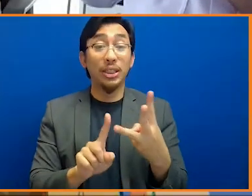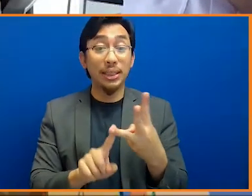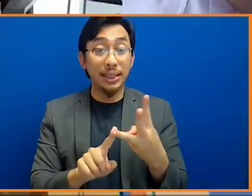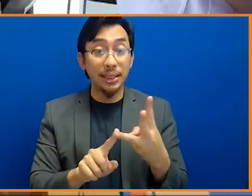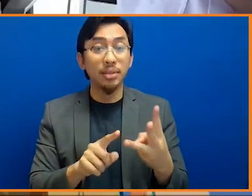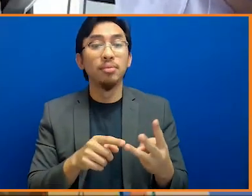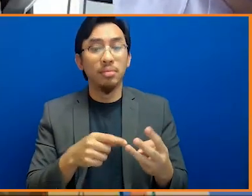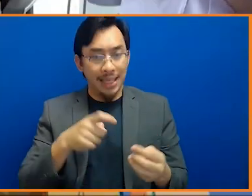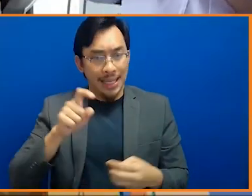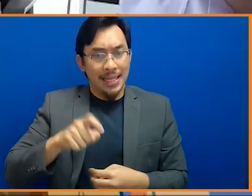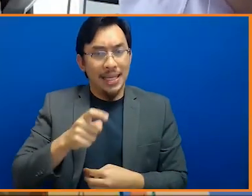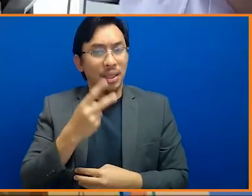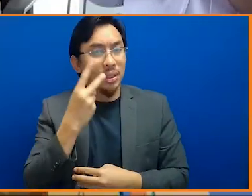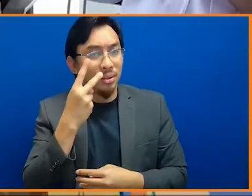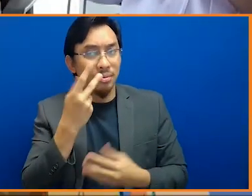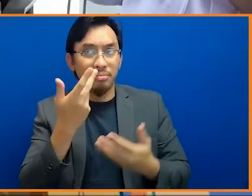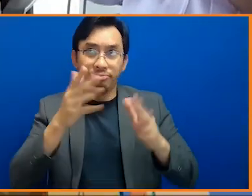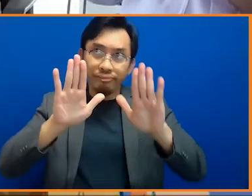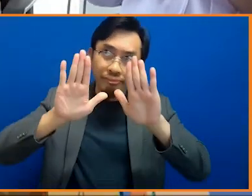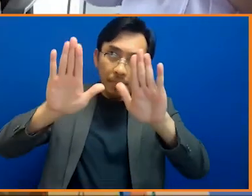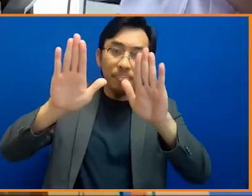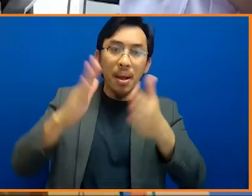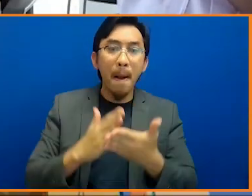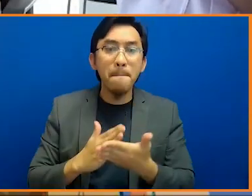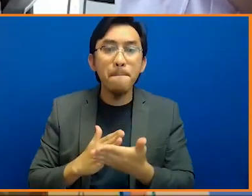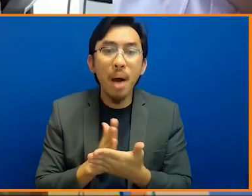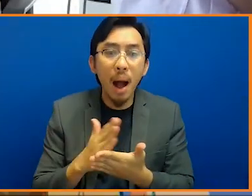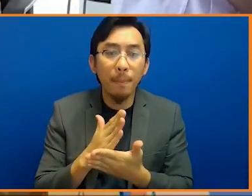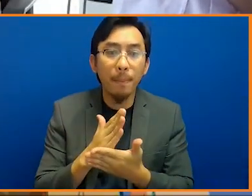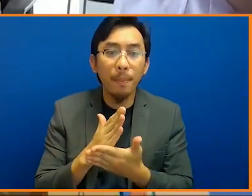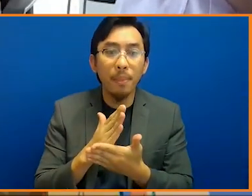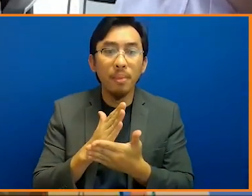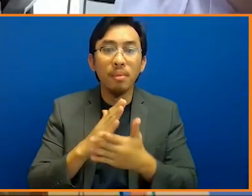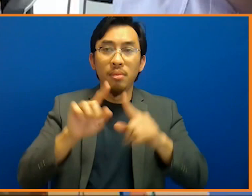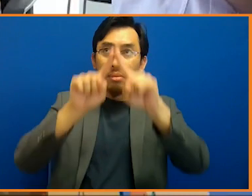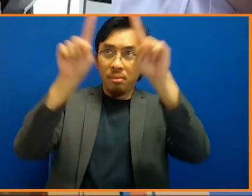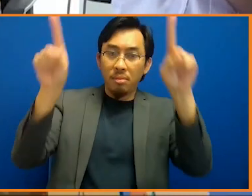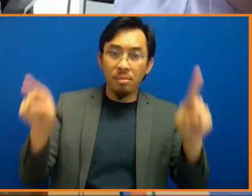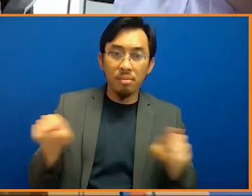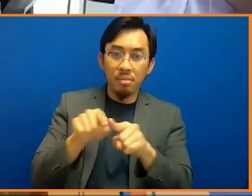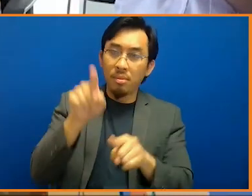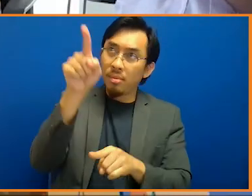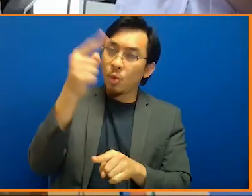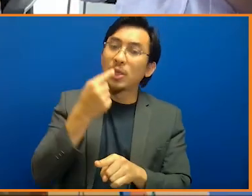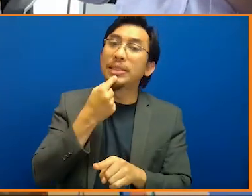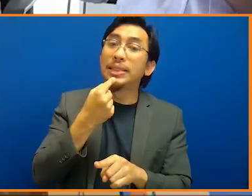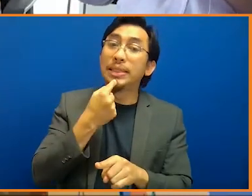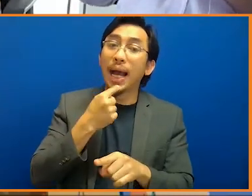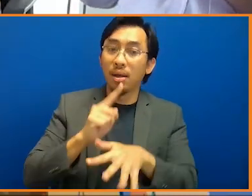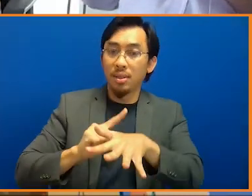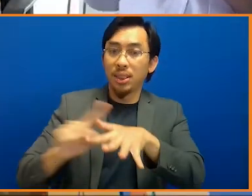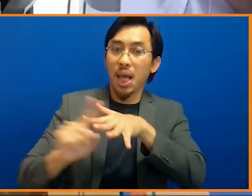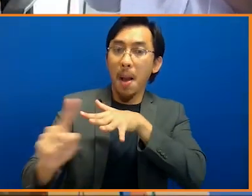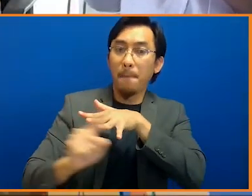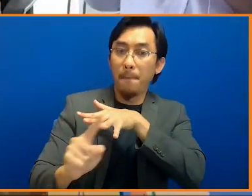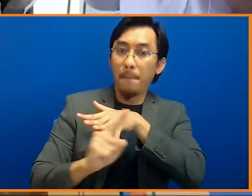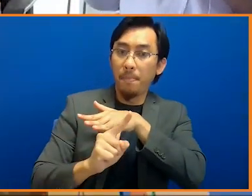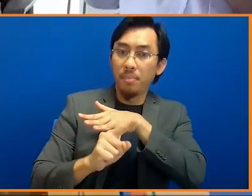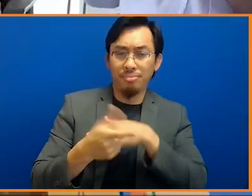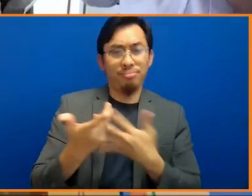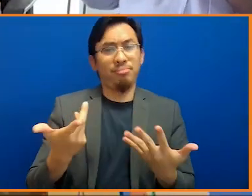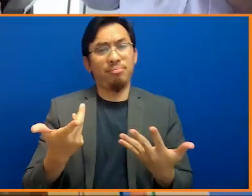we need to put a mark over there, yeah, stating that this building can be functioned as an escape